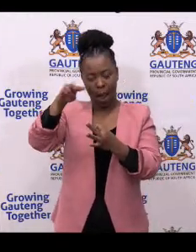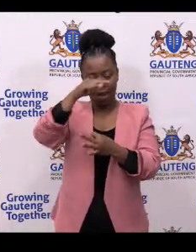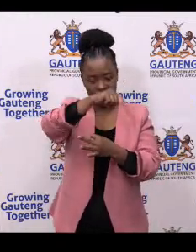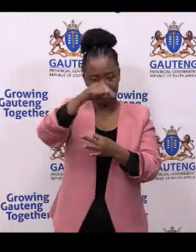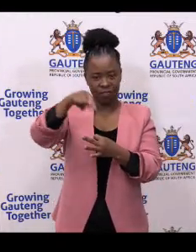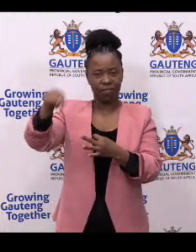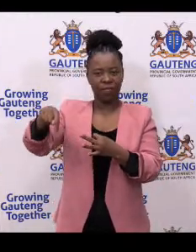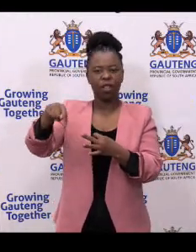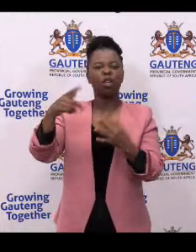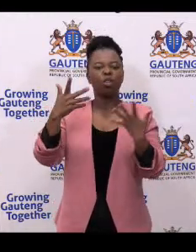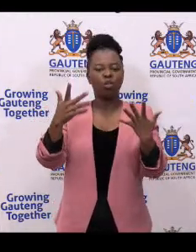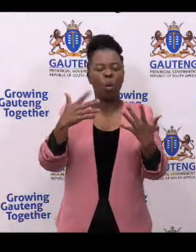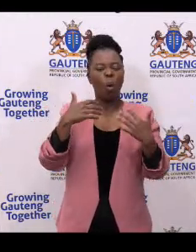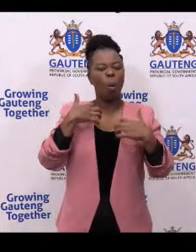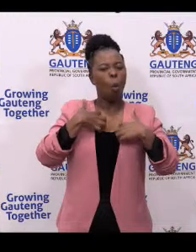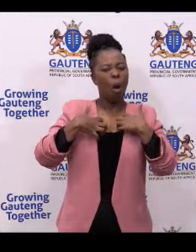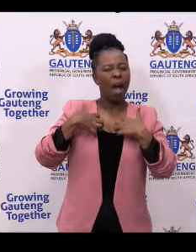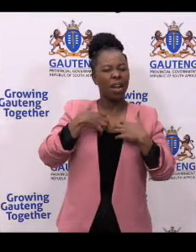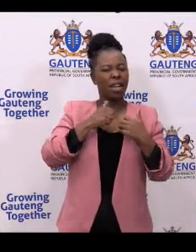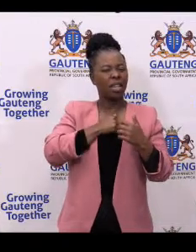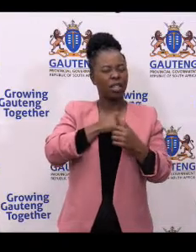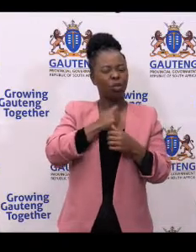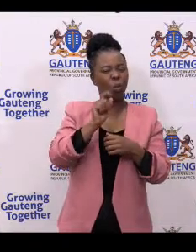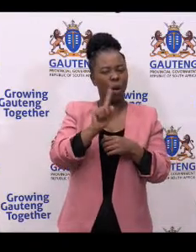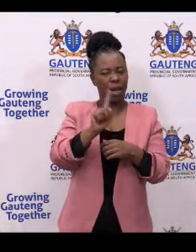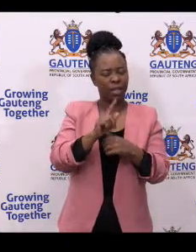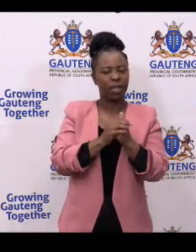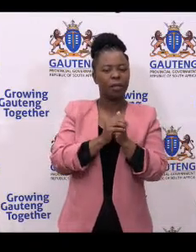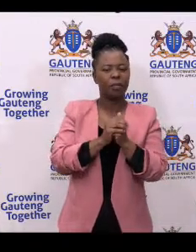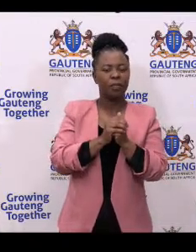worry is just to see the number of